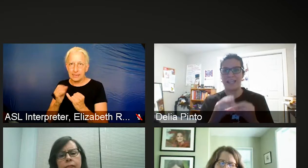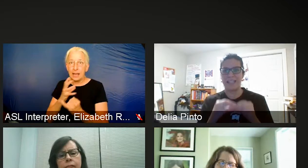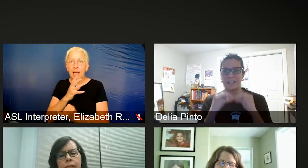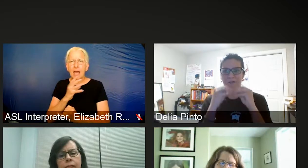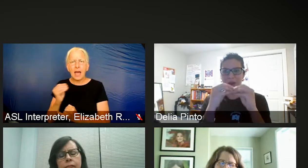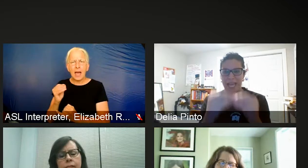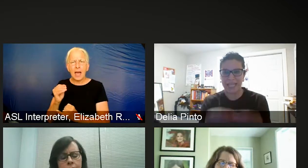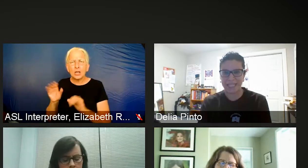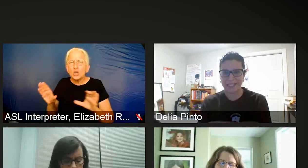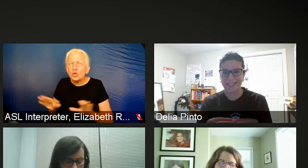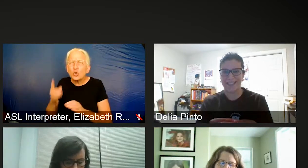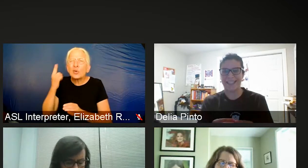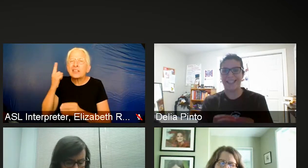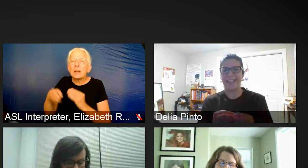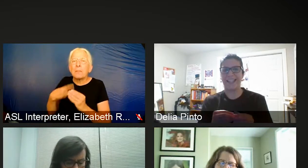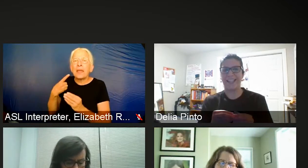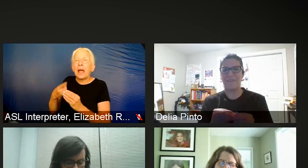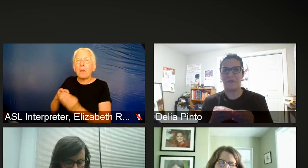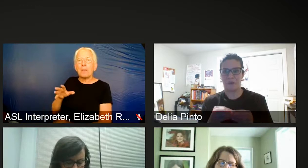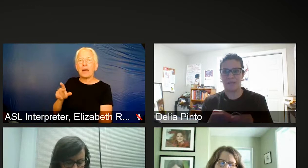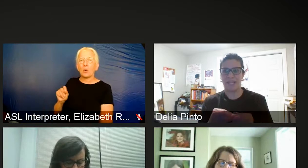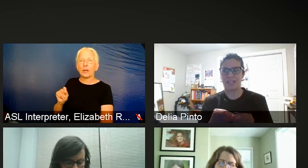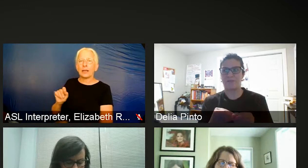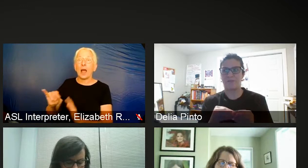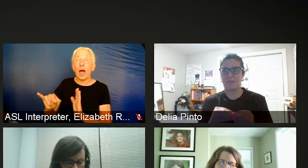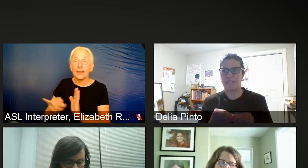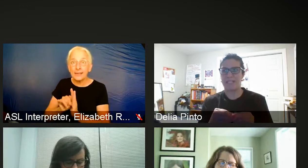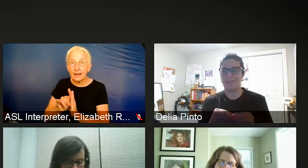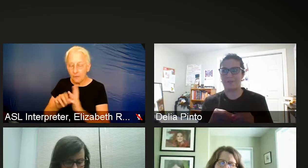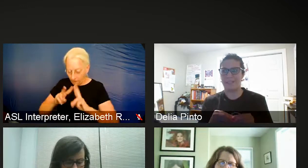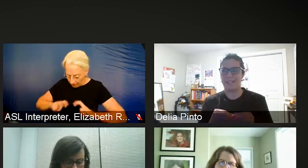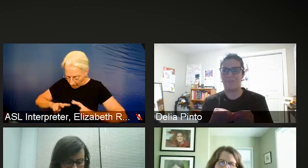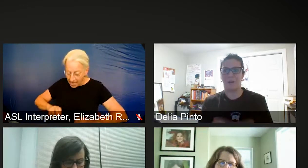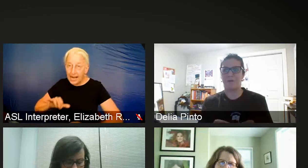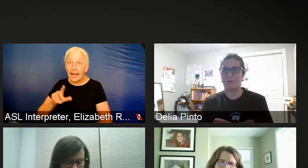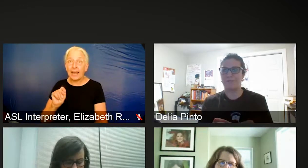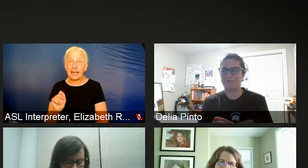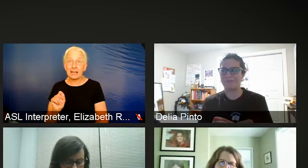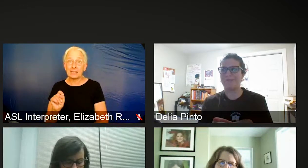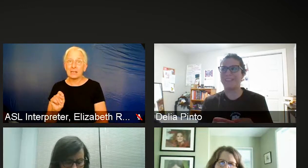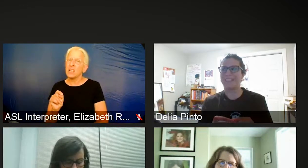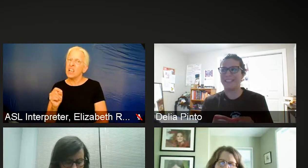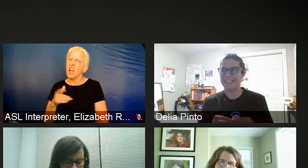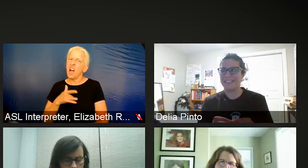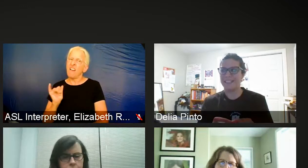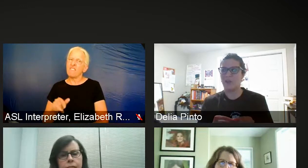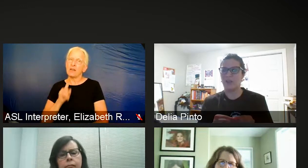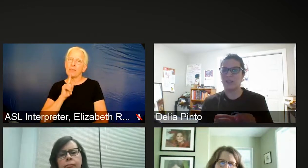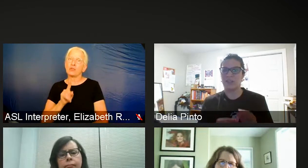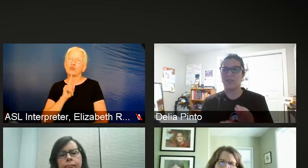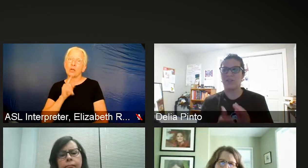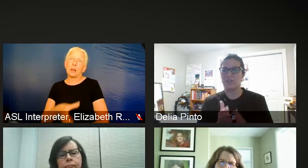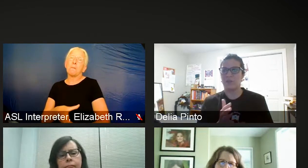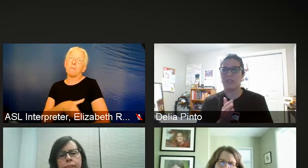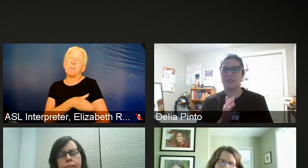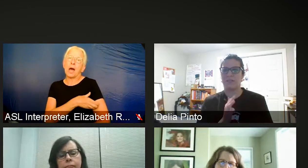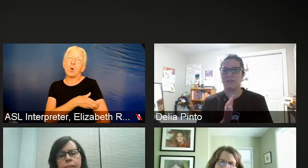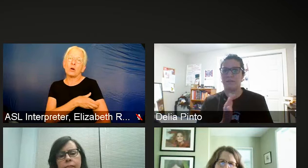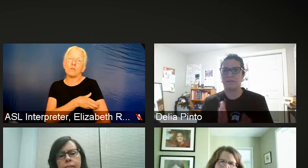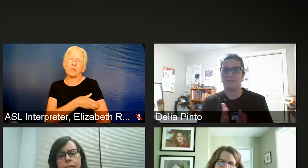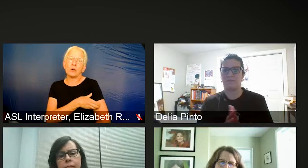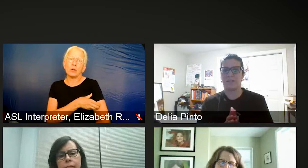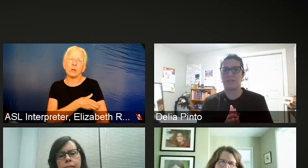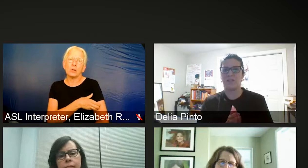it, identifying it, for me, it's really, really powerful. This whole distinction